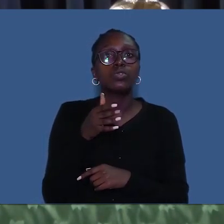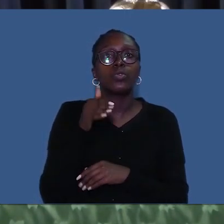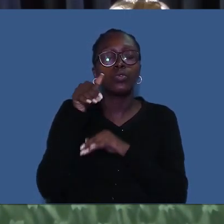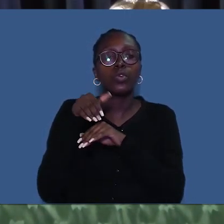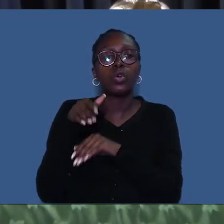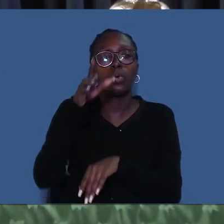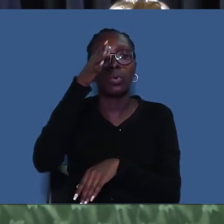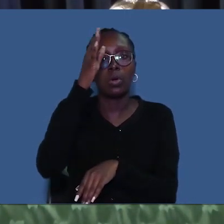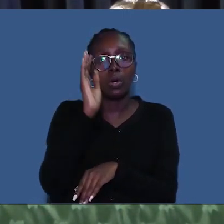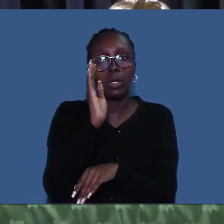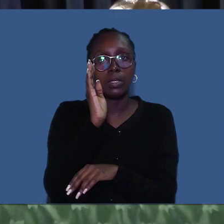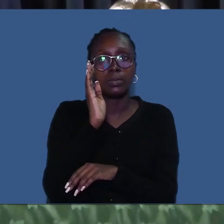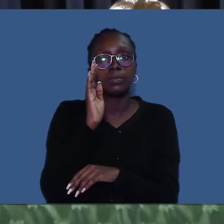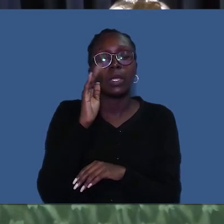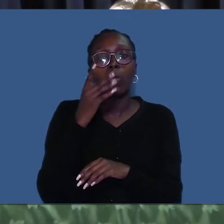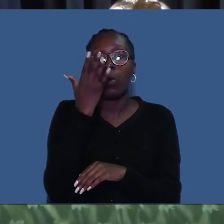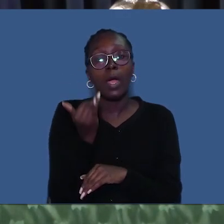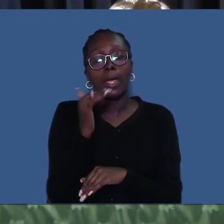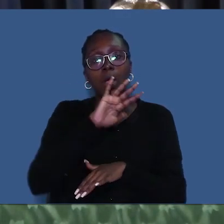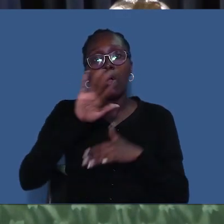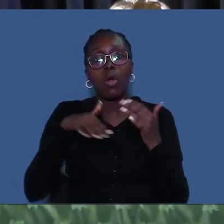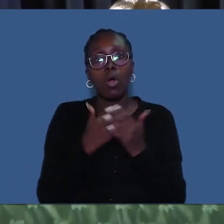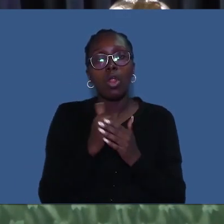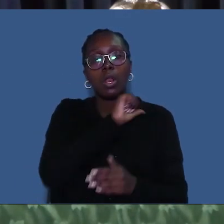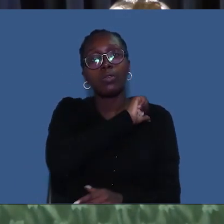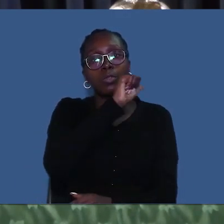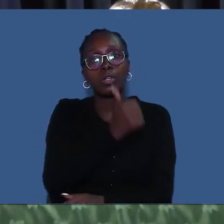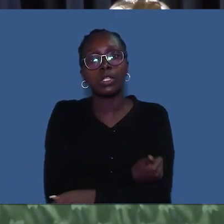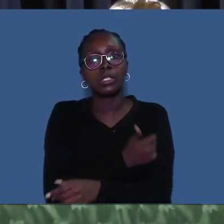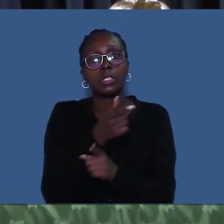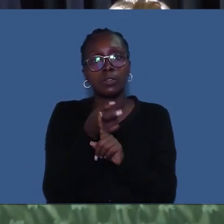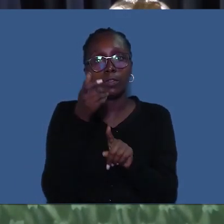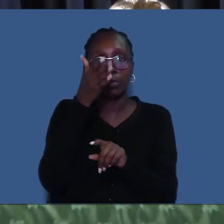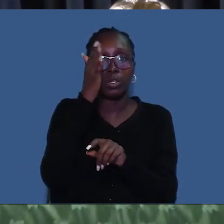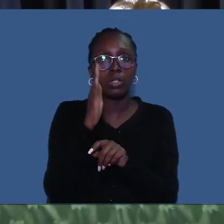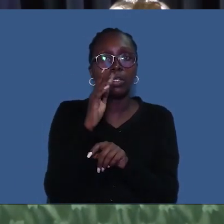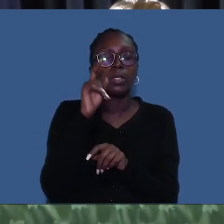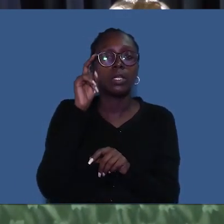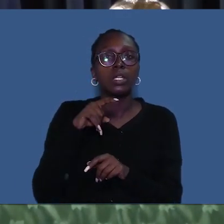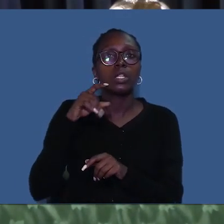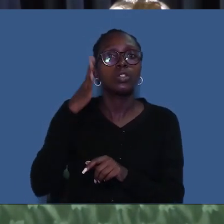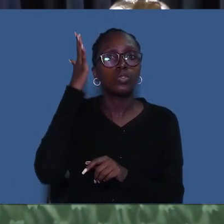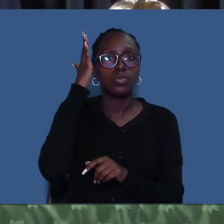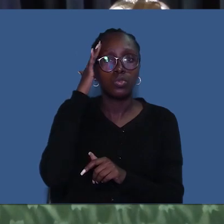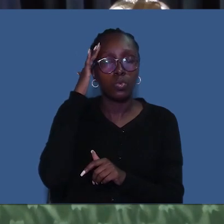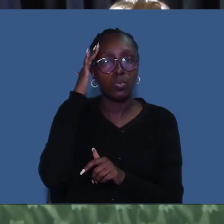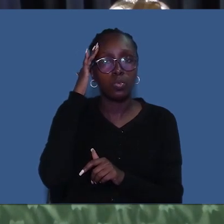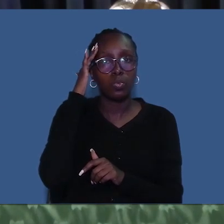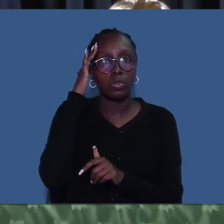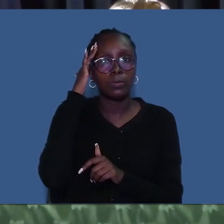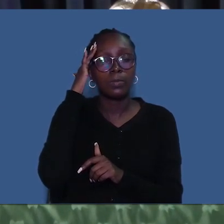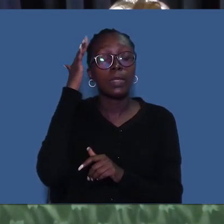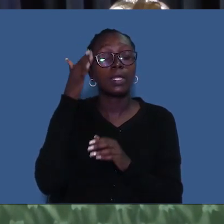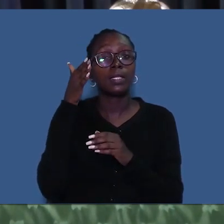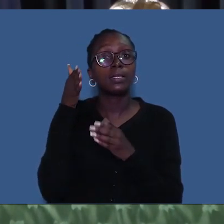him, as all authority comes from him. He should recognize that they are servants of